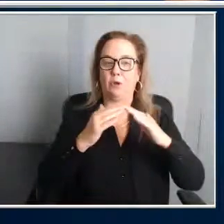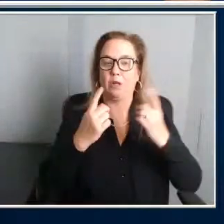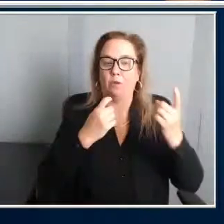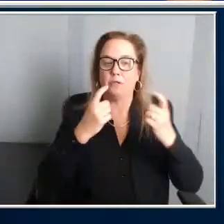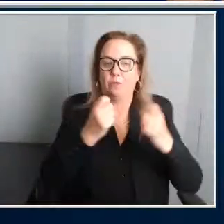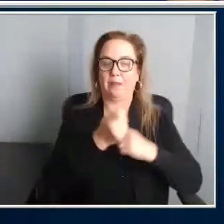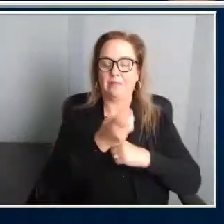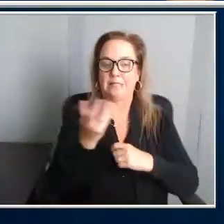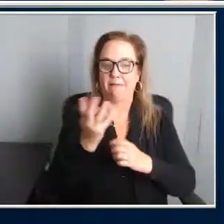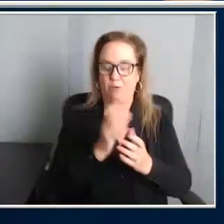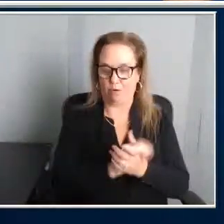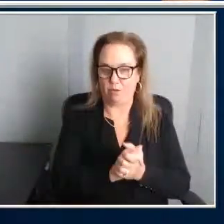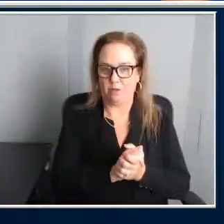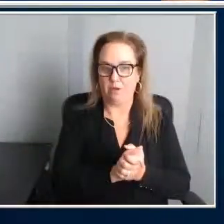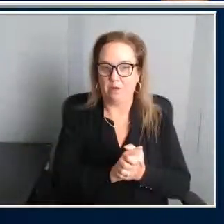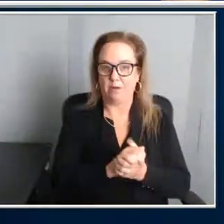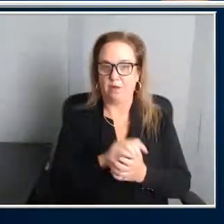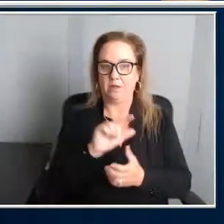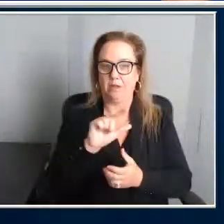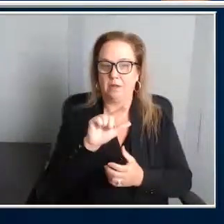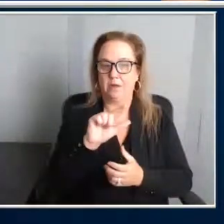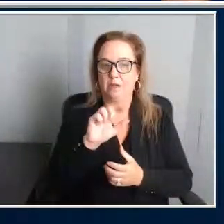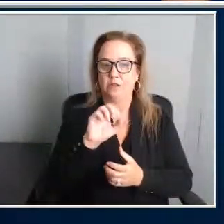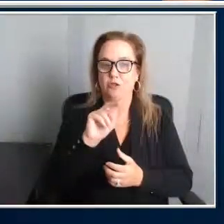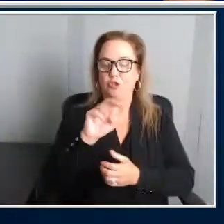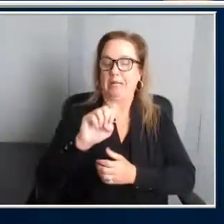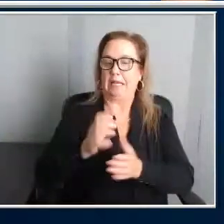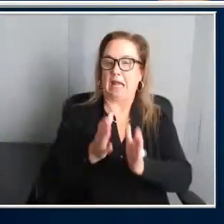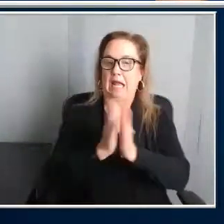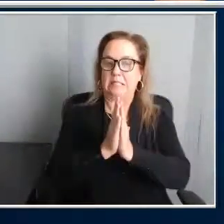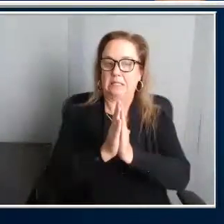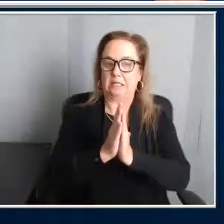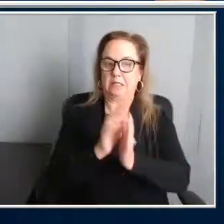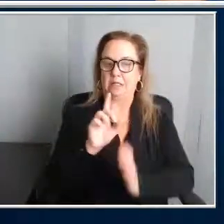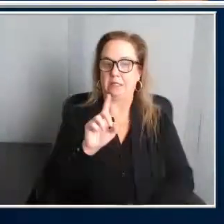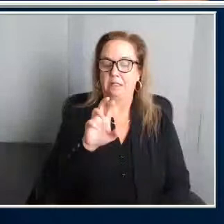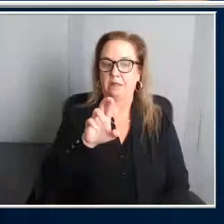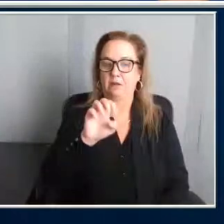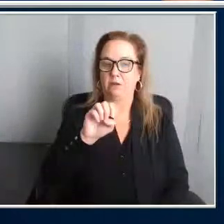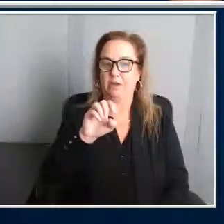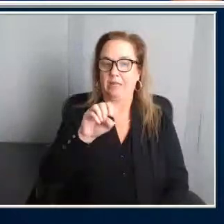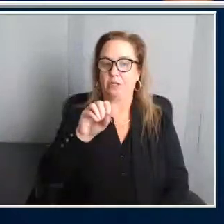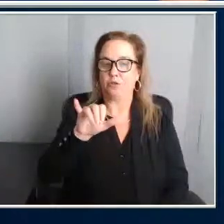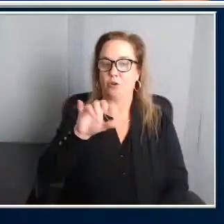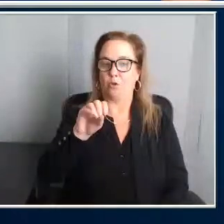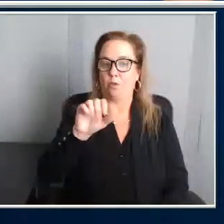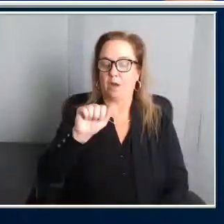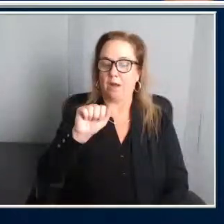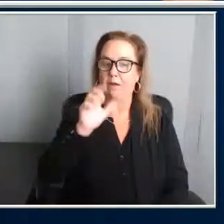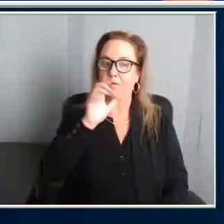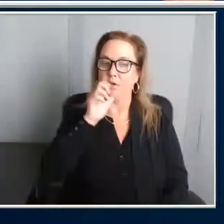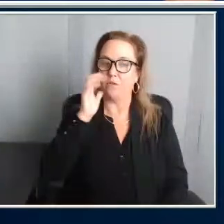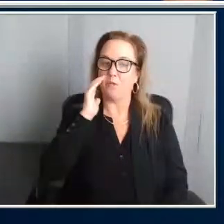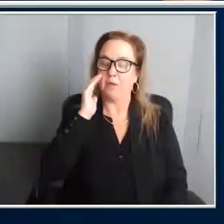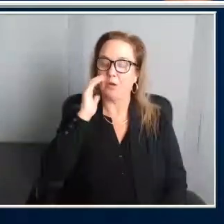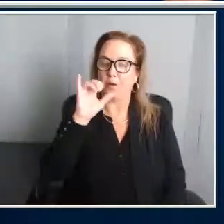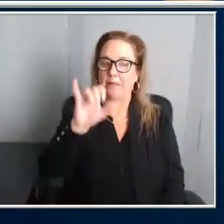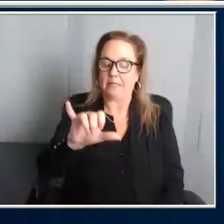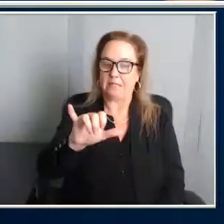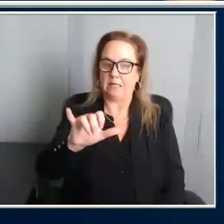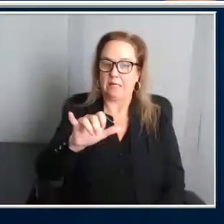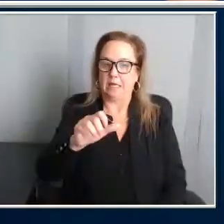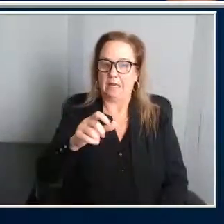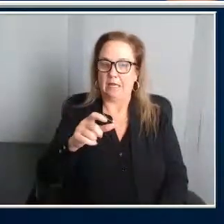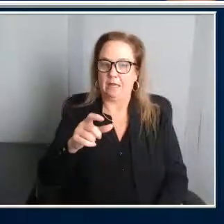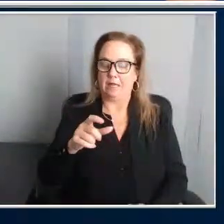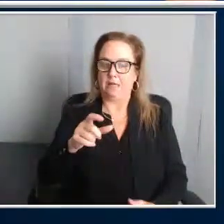several. Jean has an interesting question. Dr. Ochoa, I'm not sure if you're familiar with this. It happened in pop culture,